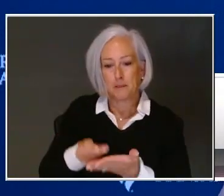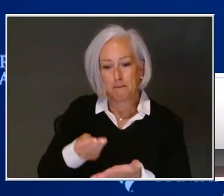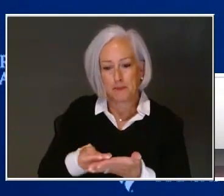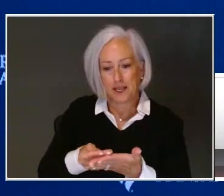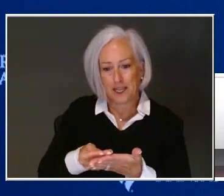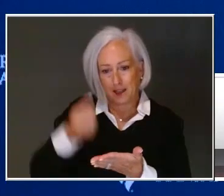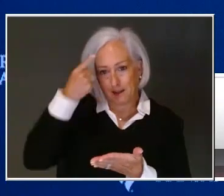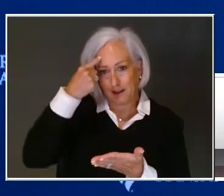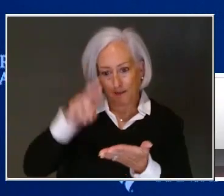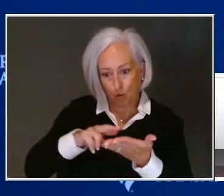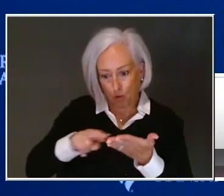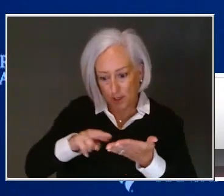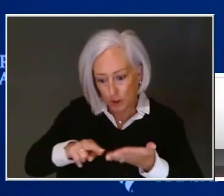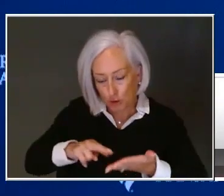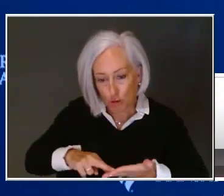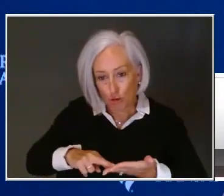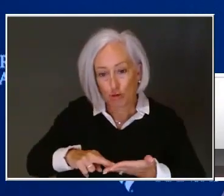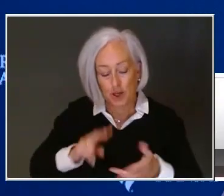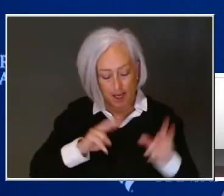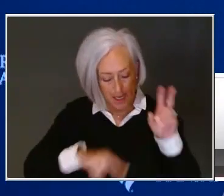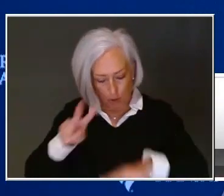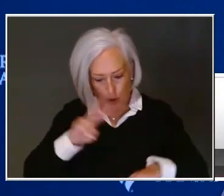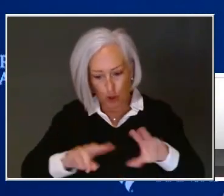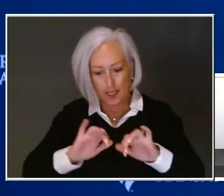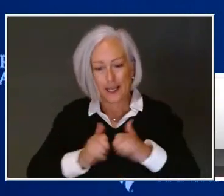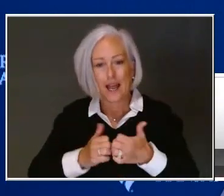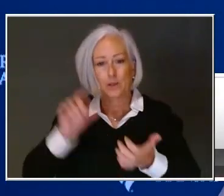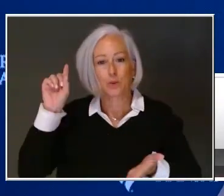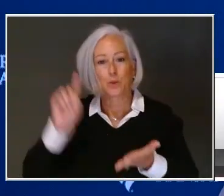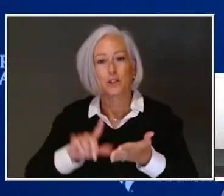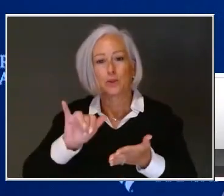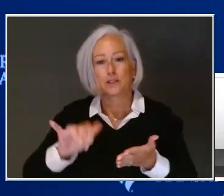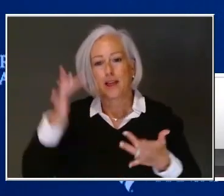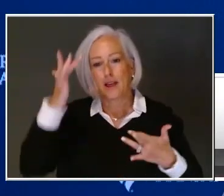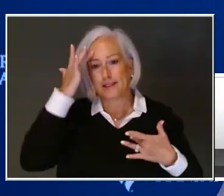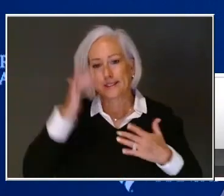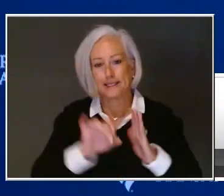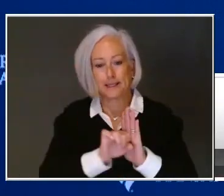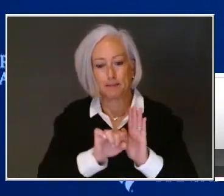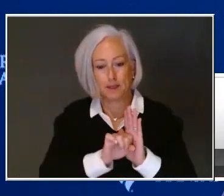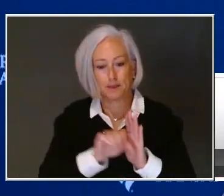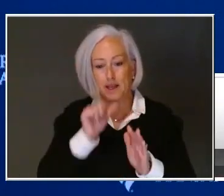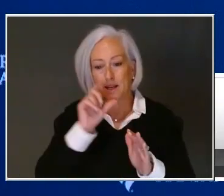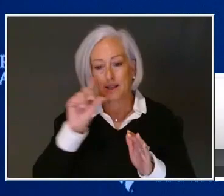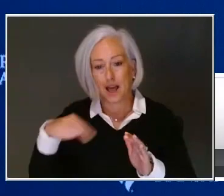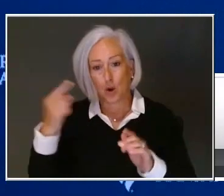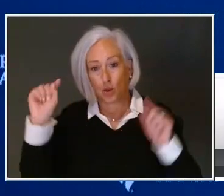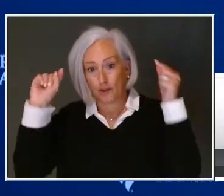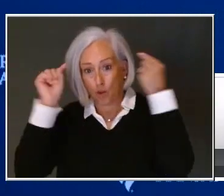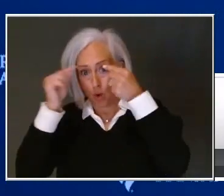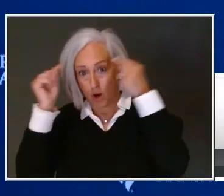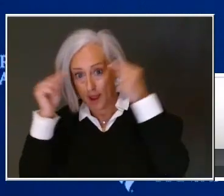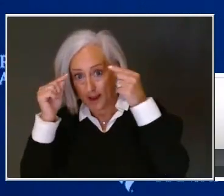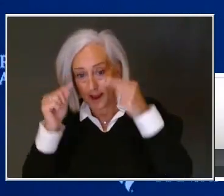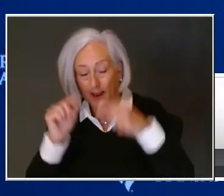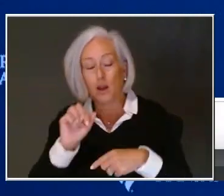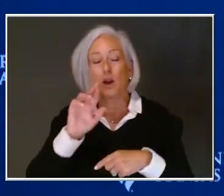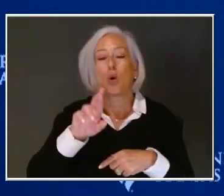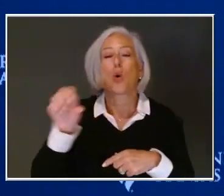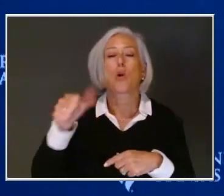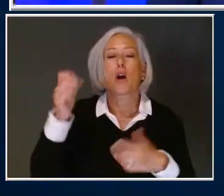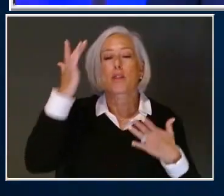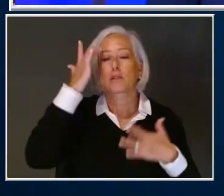looking at ways to help reduce those symptoms, not just for headache, but for all of those symptoms that people may have from long